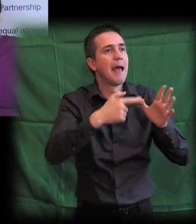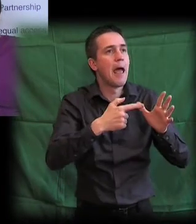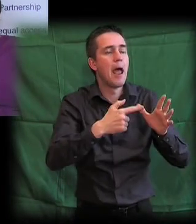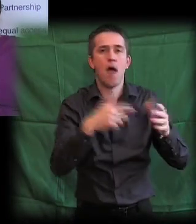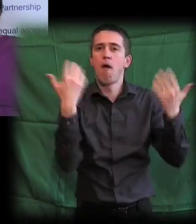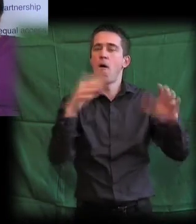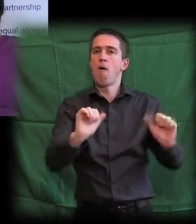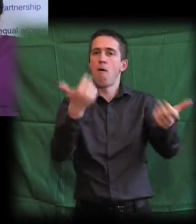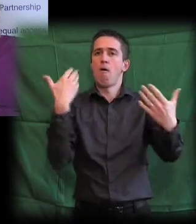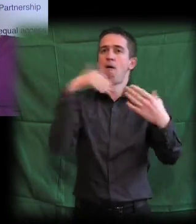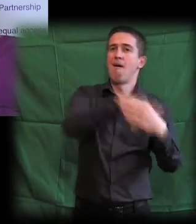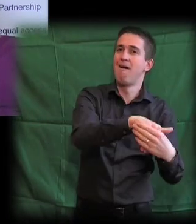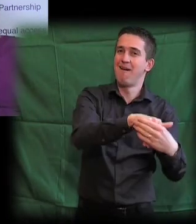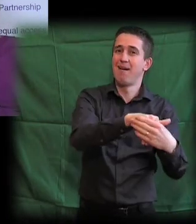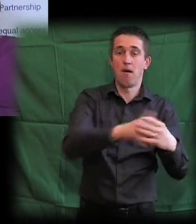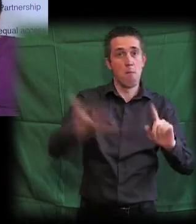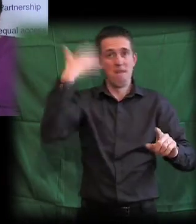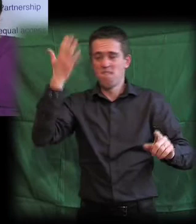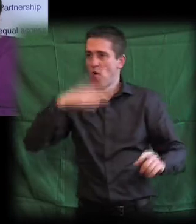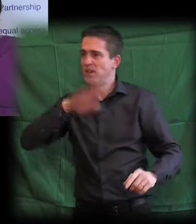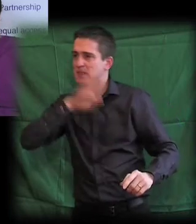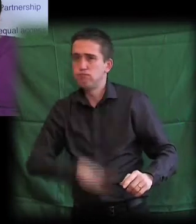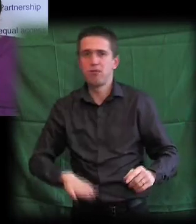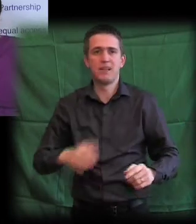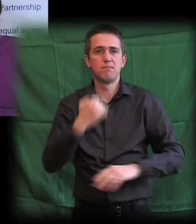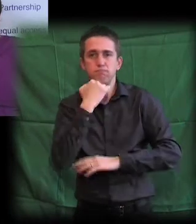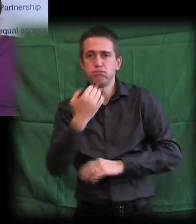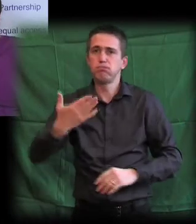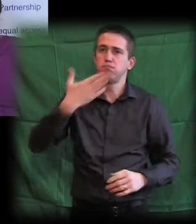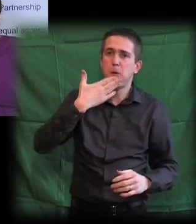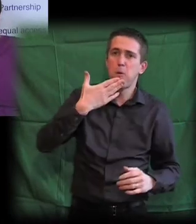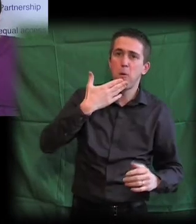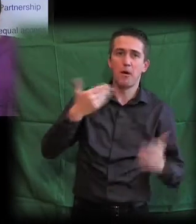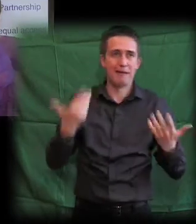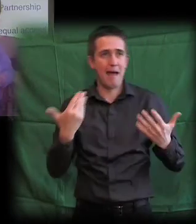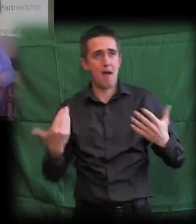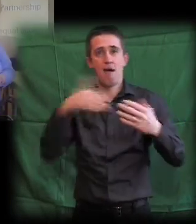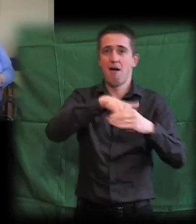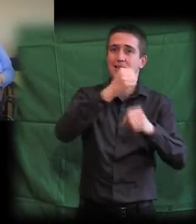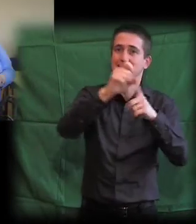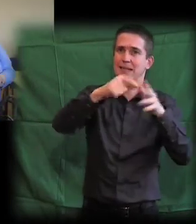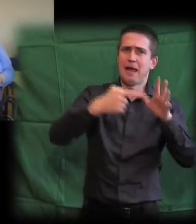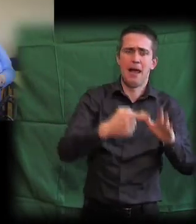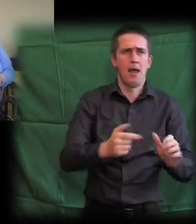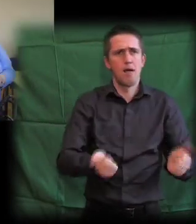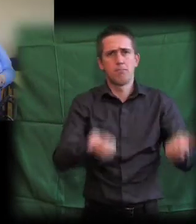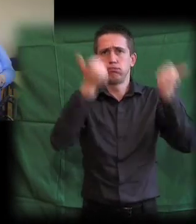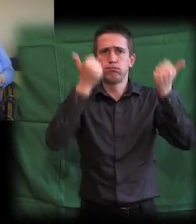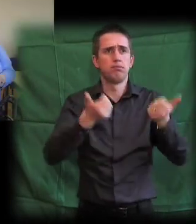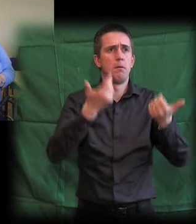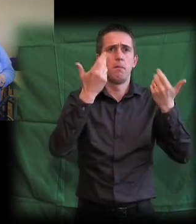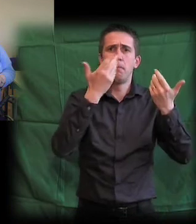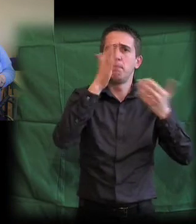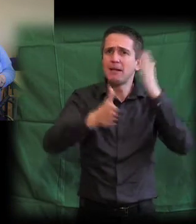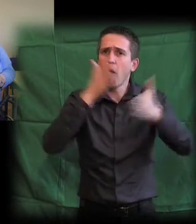house, depressed, bored, didn't know what to do with myself. And I have been in a lot of courses, I've done a lot of